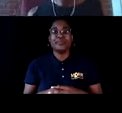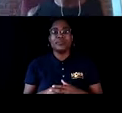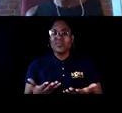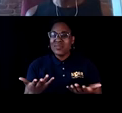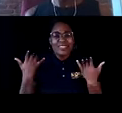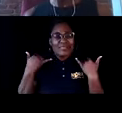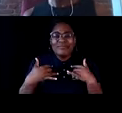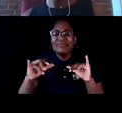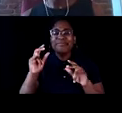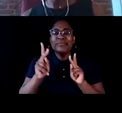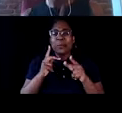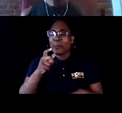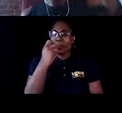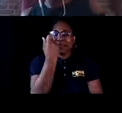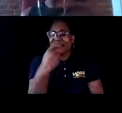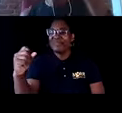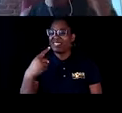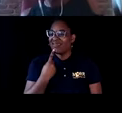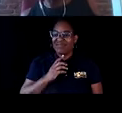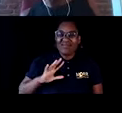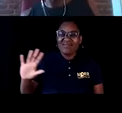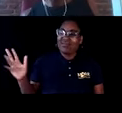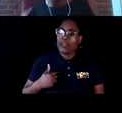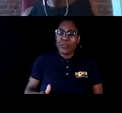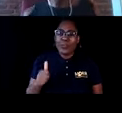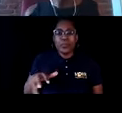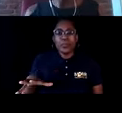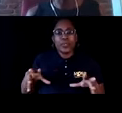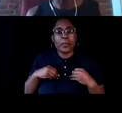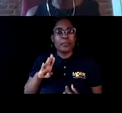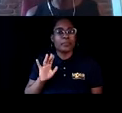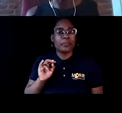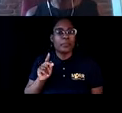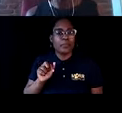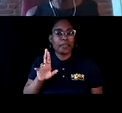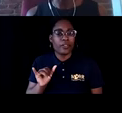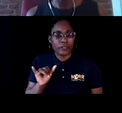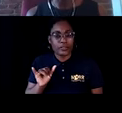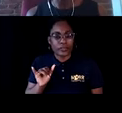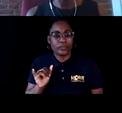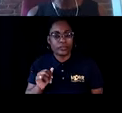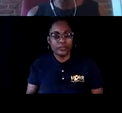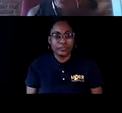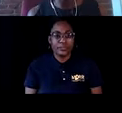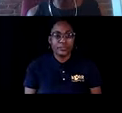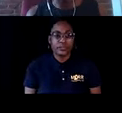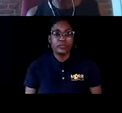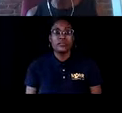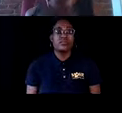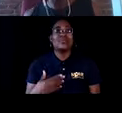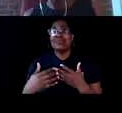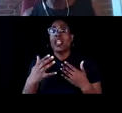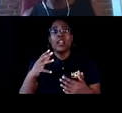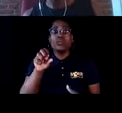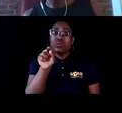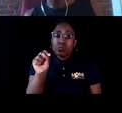refuse to be confined by this binary. As a matter of fact, all we've been hearing is stories of people who refuse to be confined by this binary, whether it's Sojourner Truth